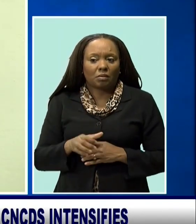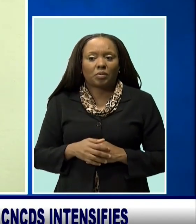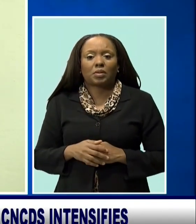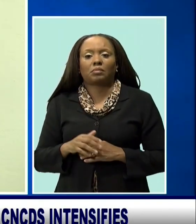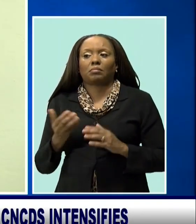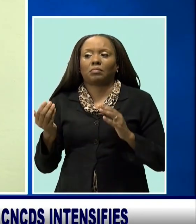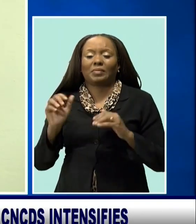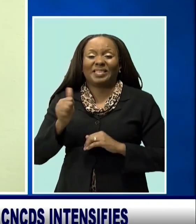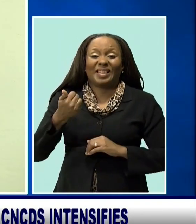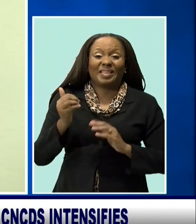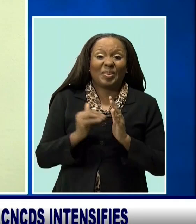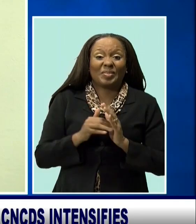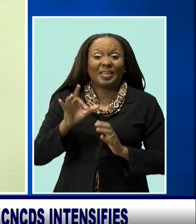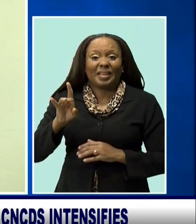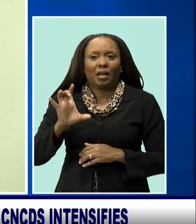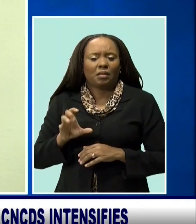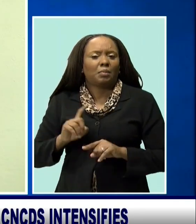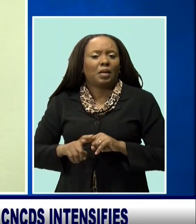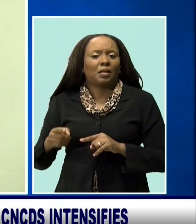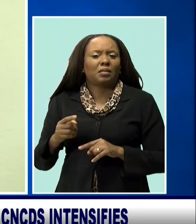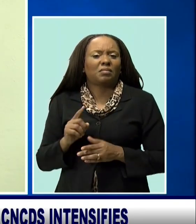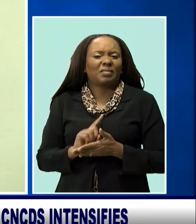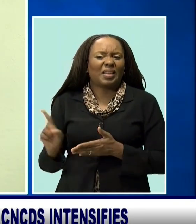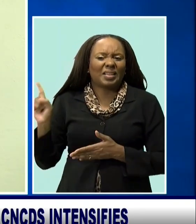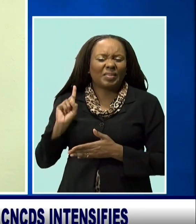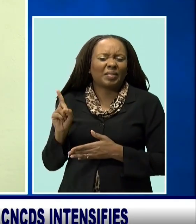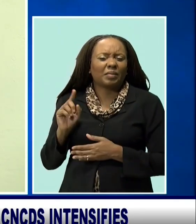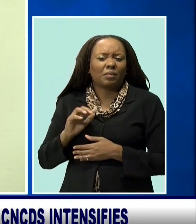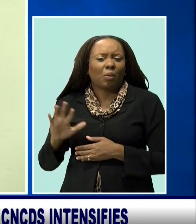10,800 for the week. But last week we dropped a bit to